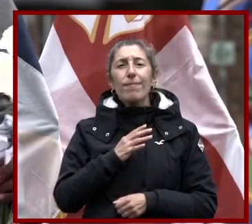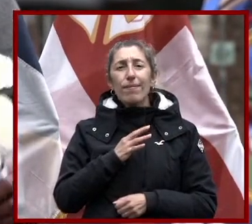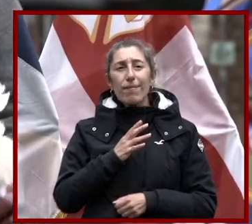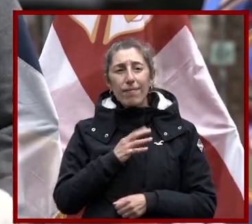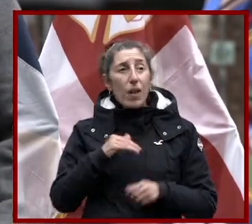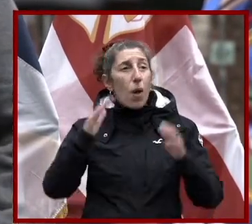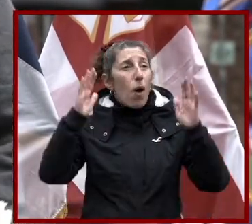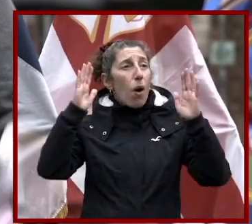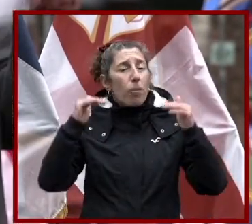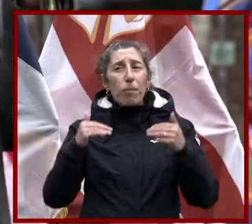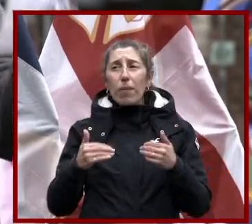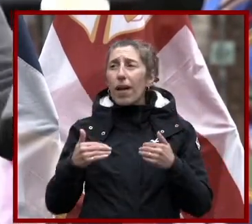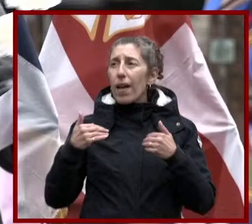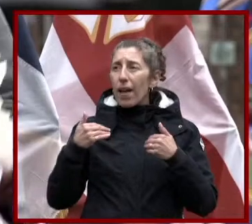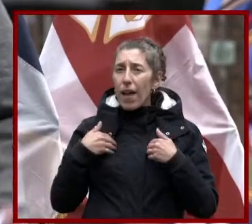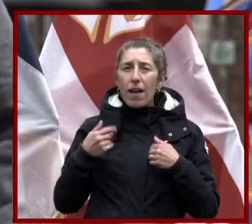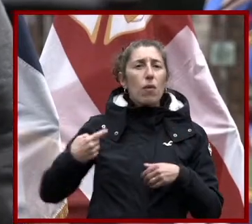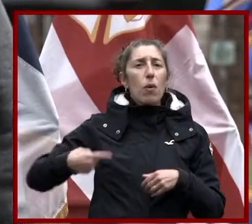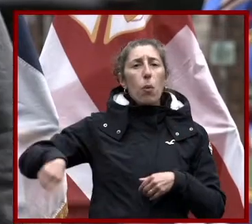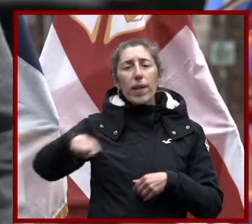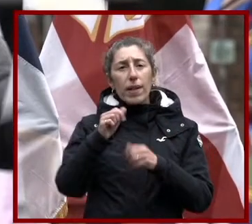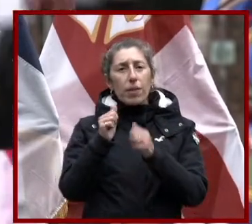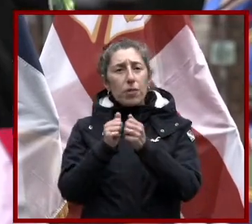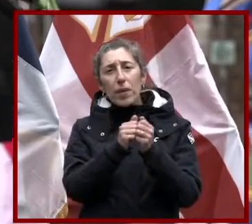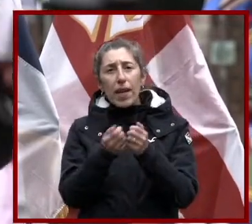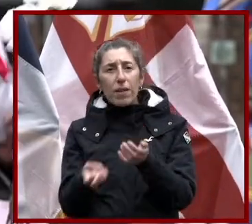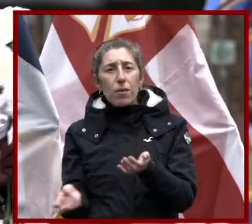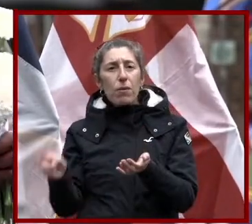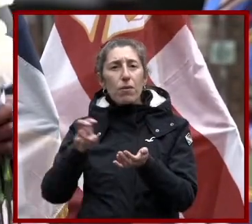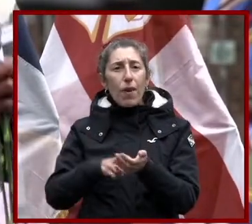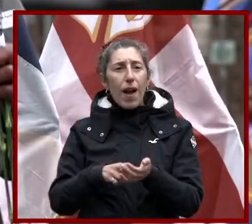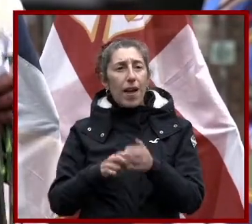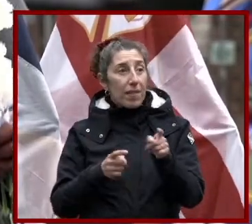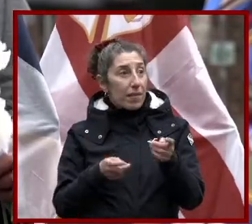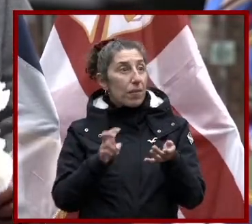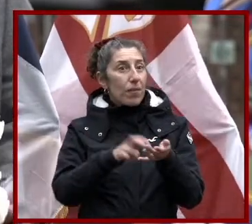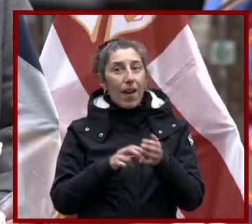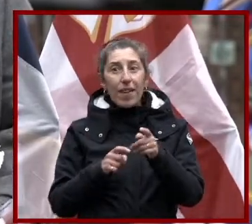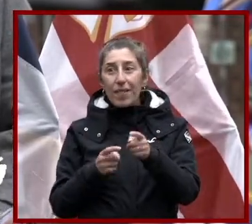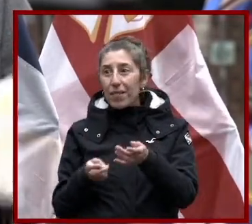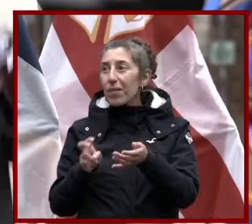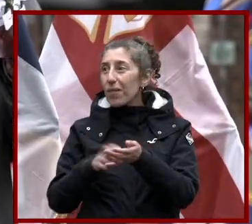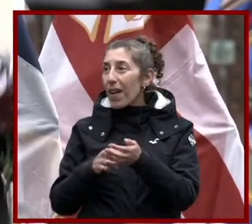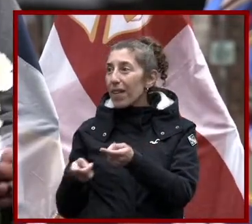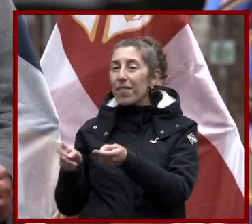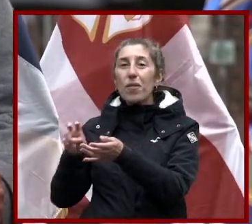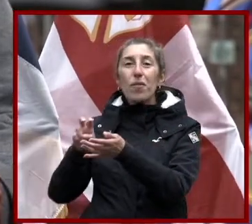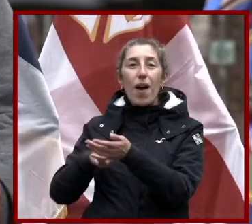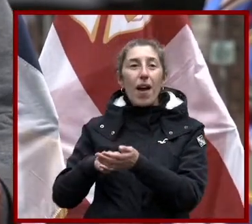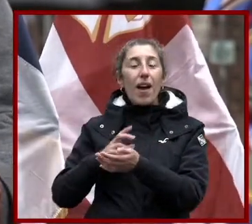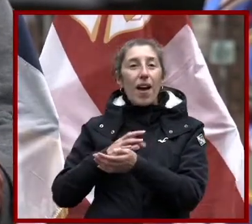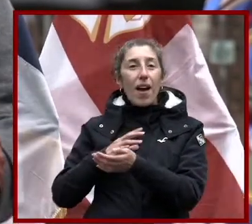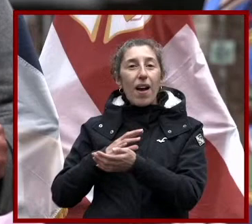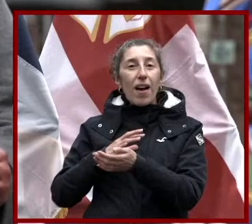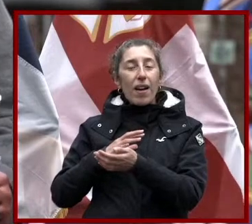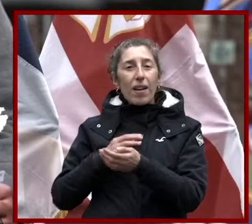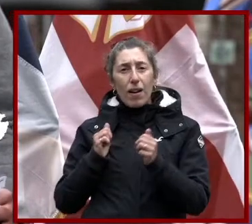Yeah. We will rise, we will rise. Oh, we will rise.